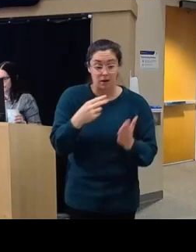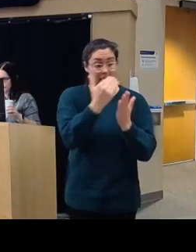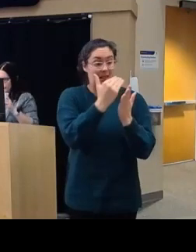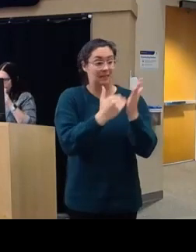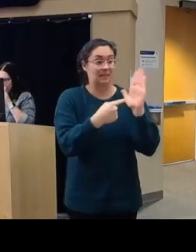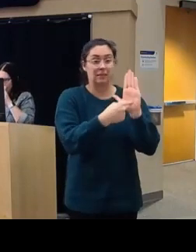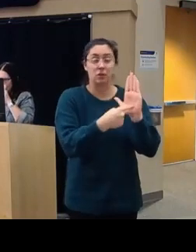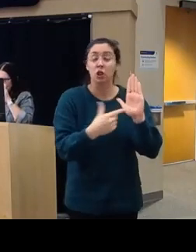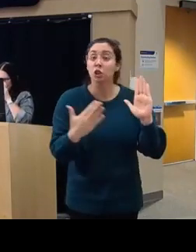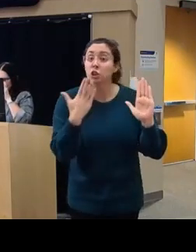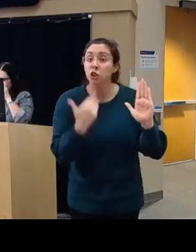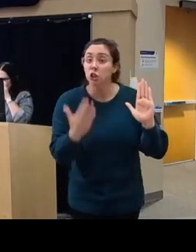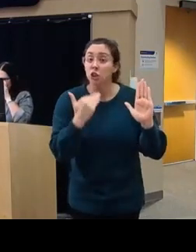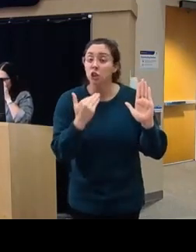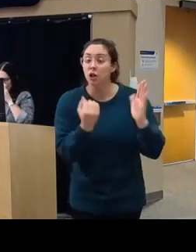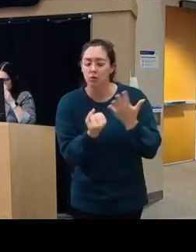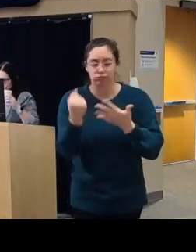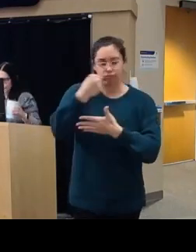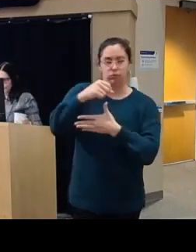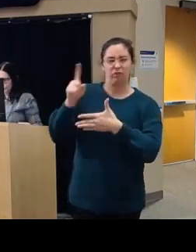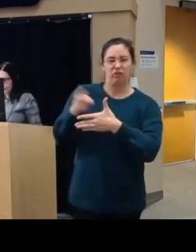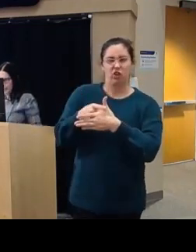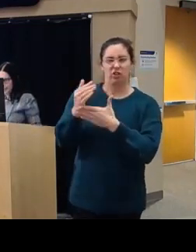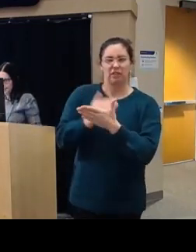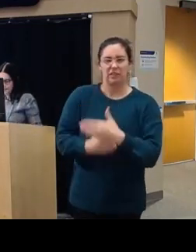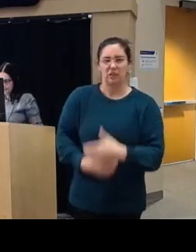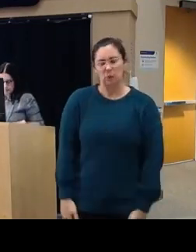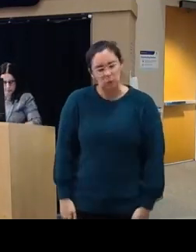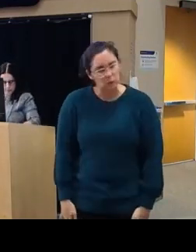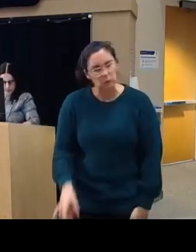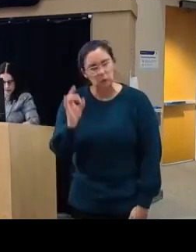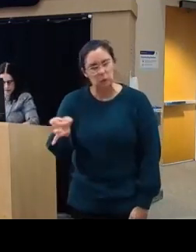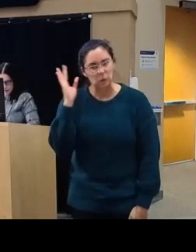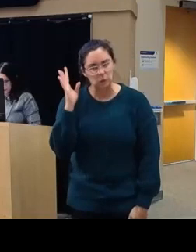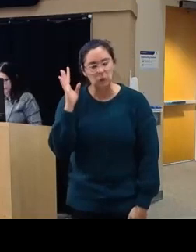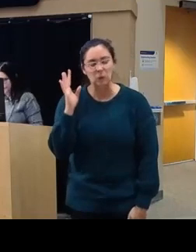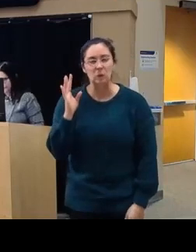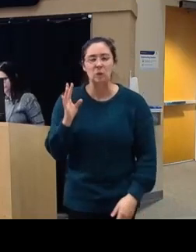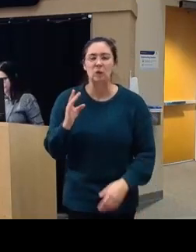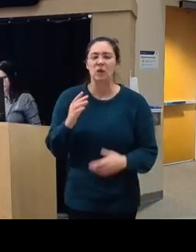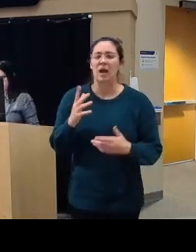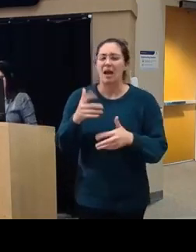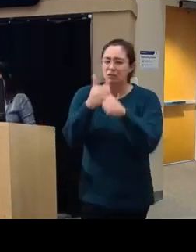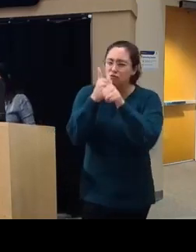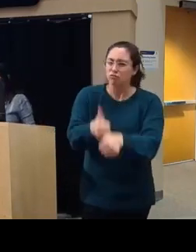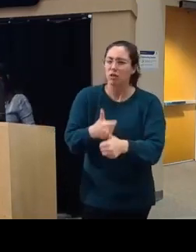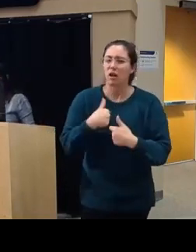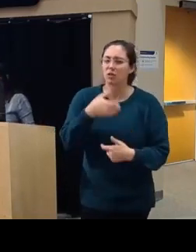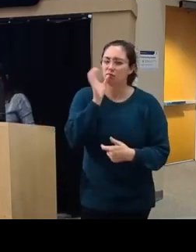list that sugar is the first ingredient. Yikes. I said I would track what I